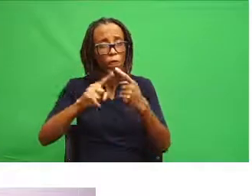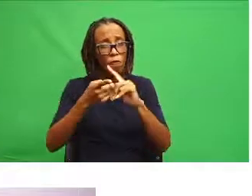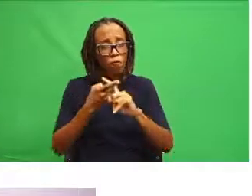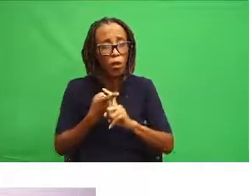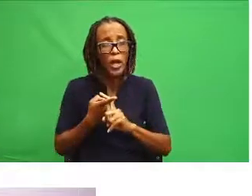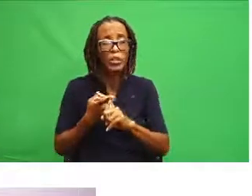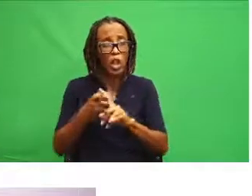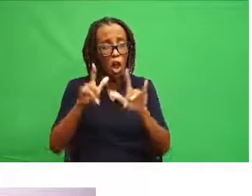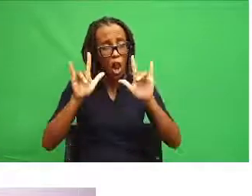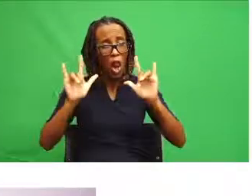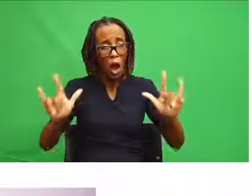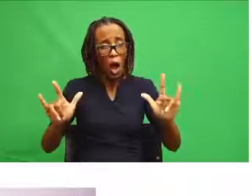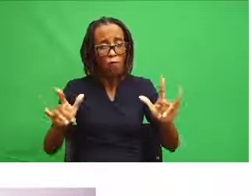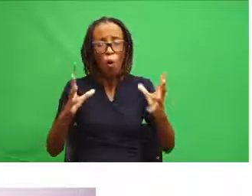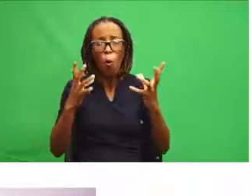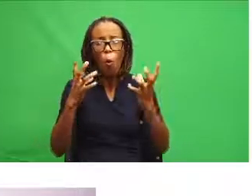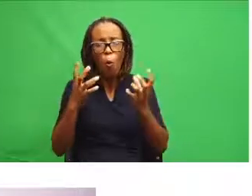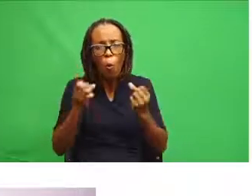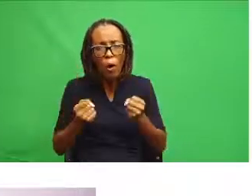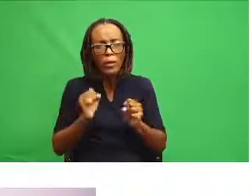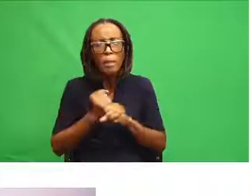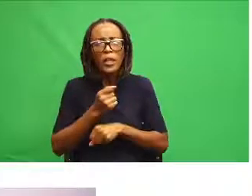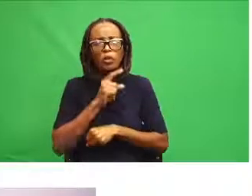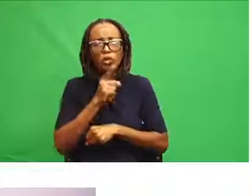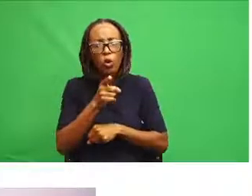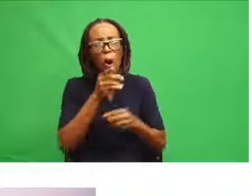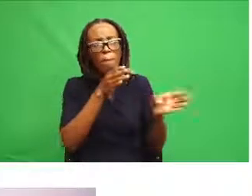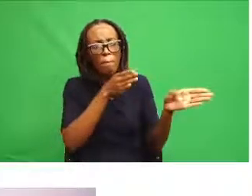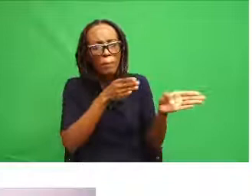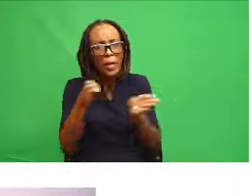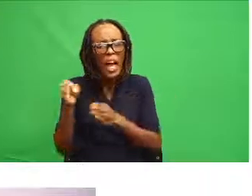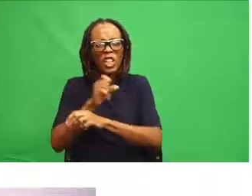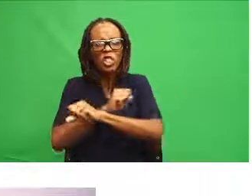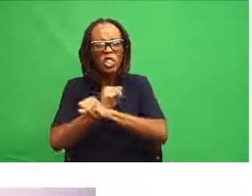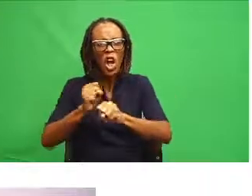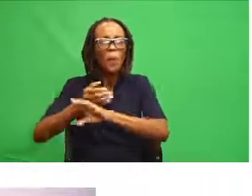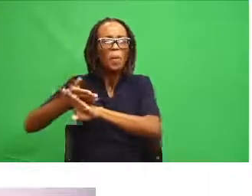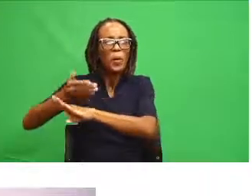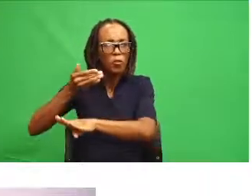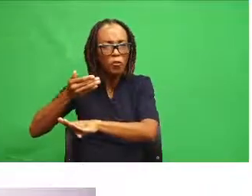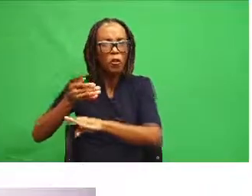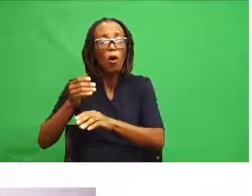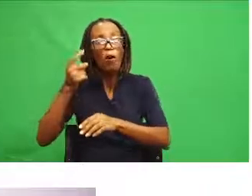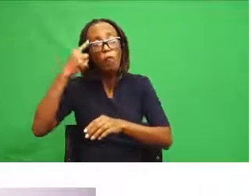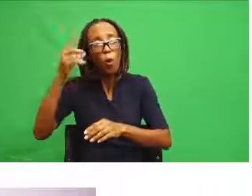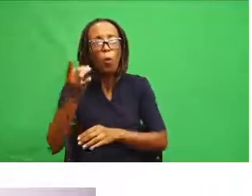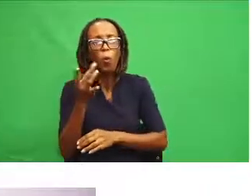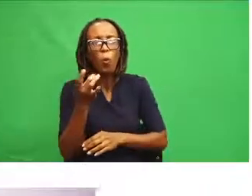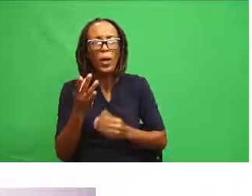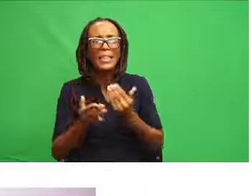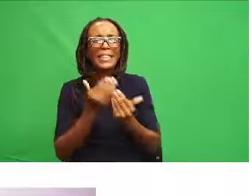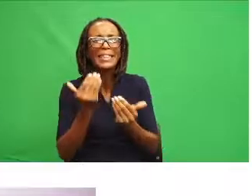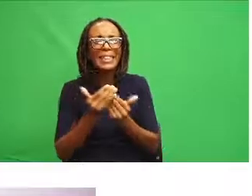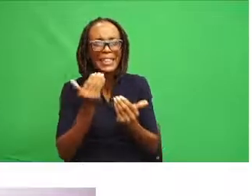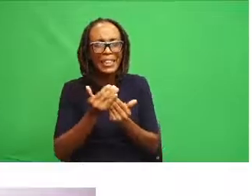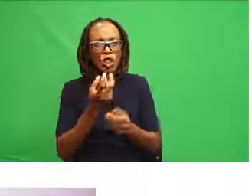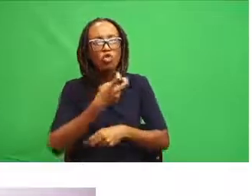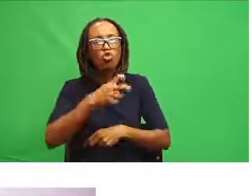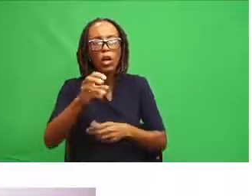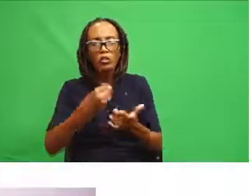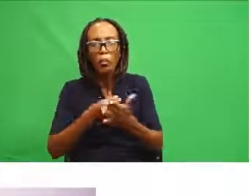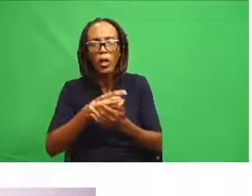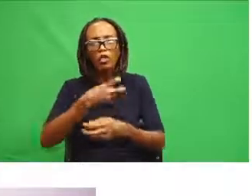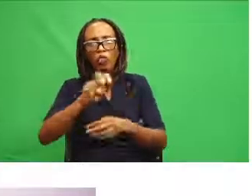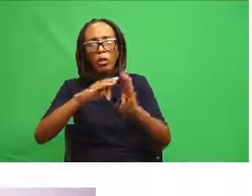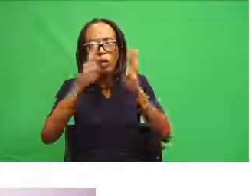behind, that you want to make sure you organize your business in such a way for speed and efficiency. You know, those are